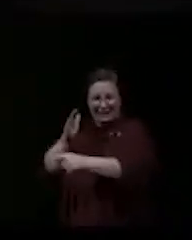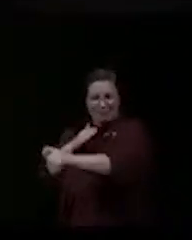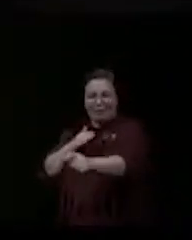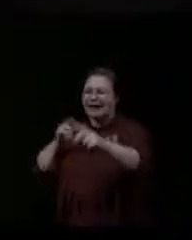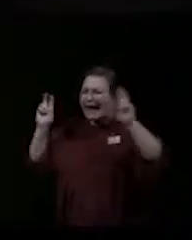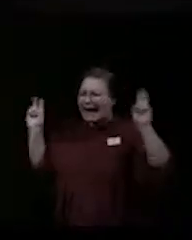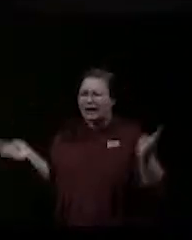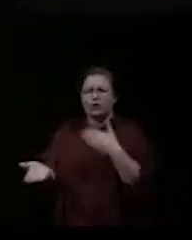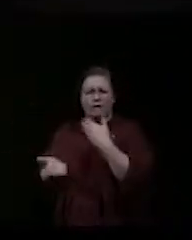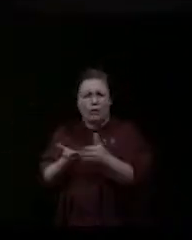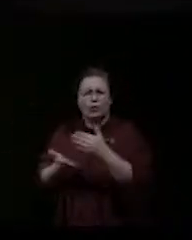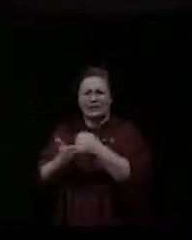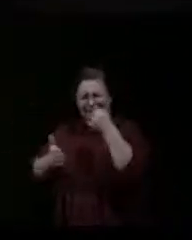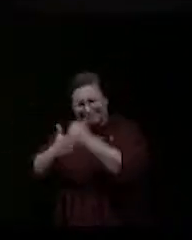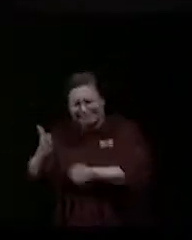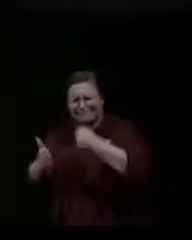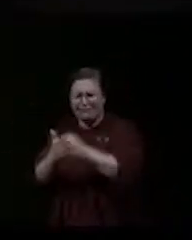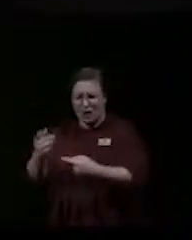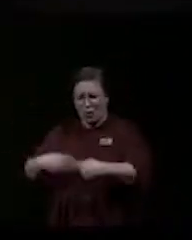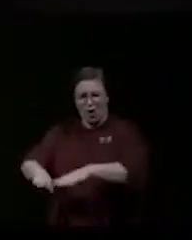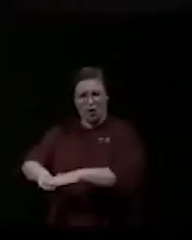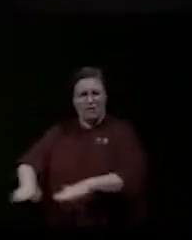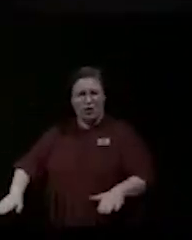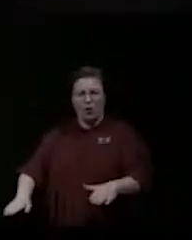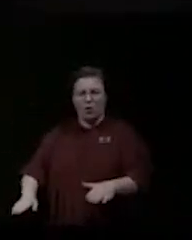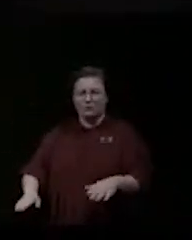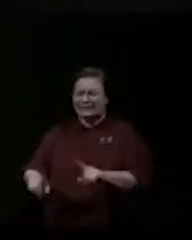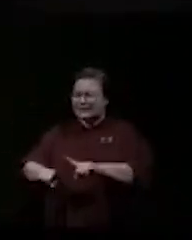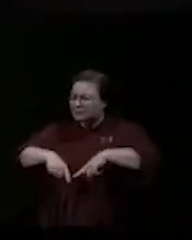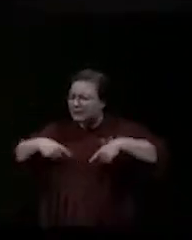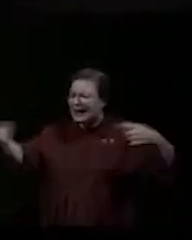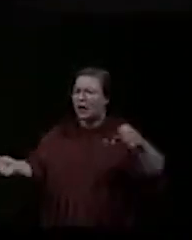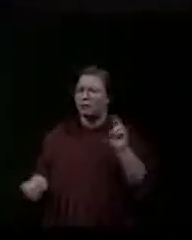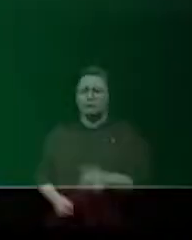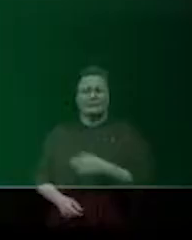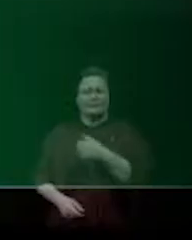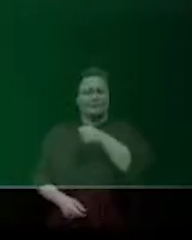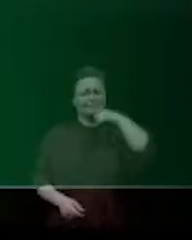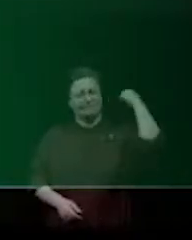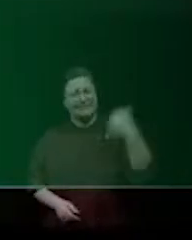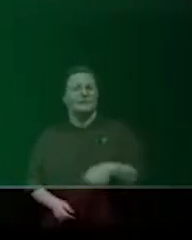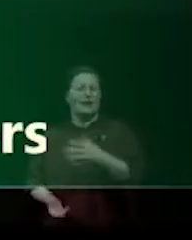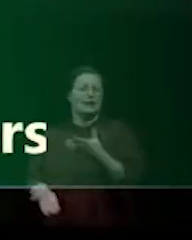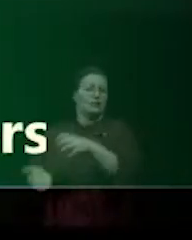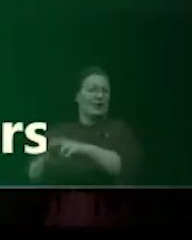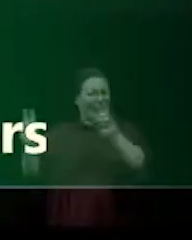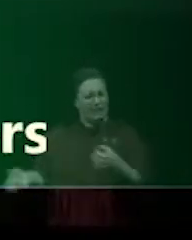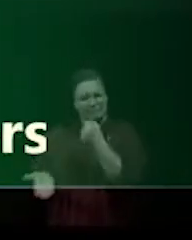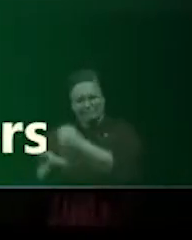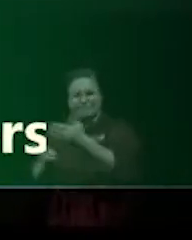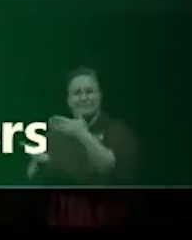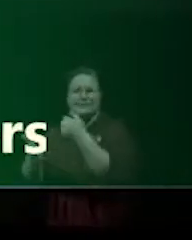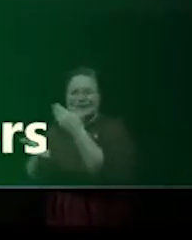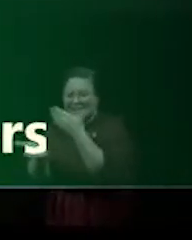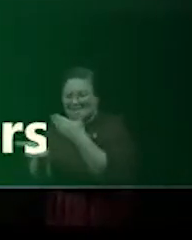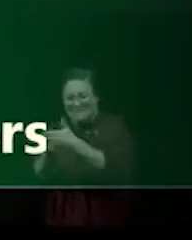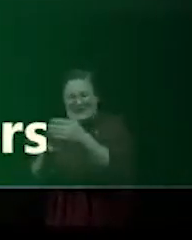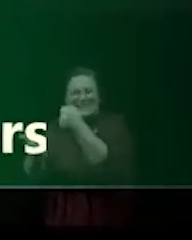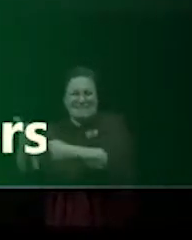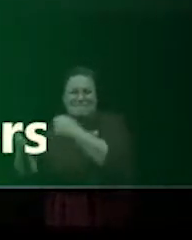work at local levels, even in the most difficult of contexts. They